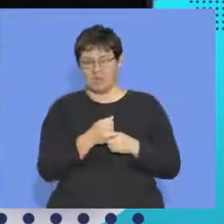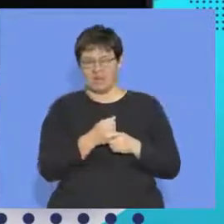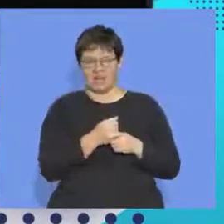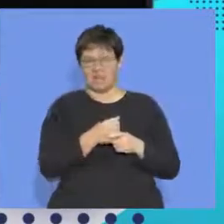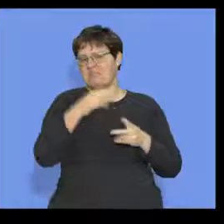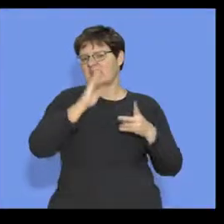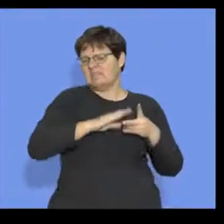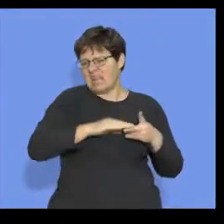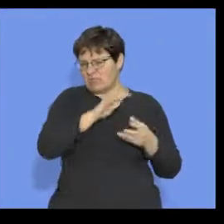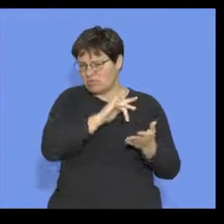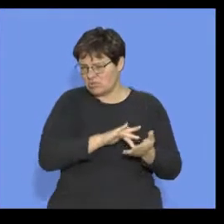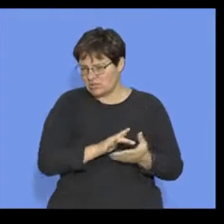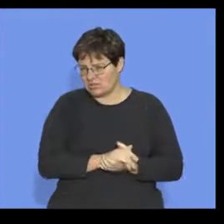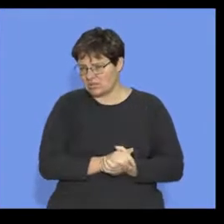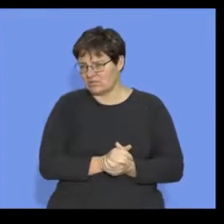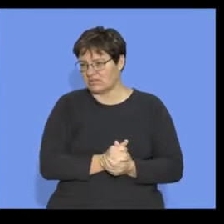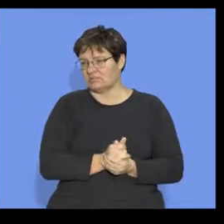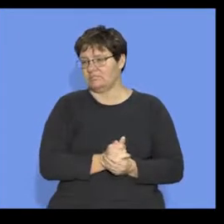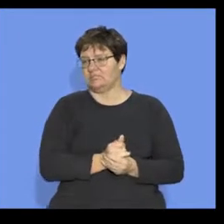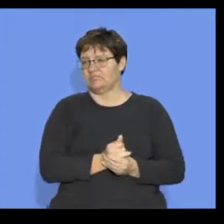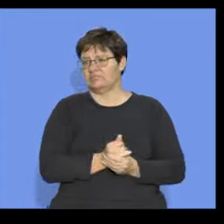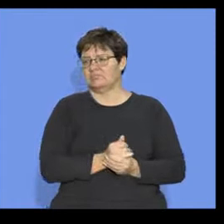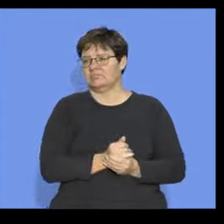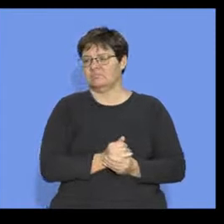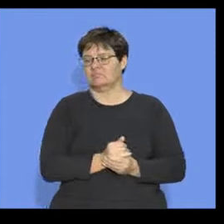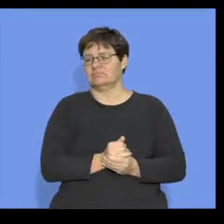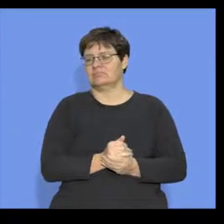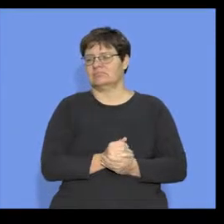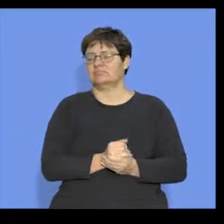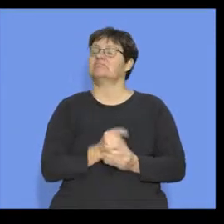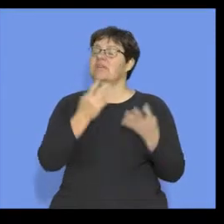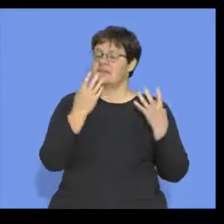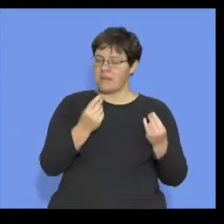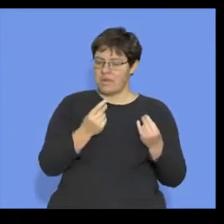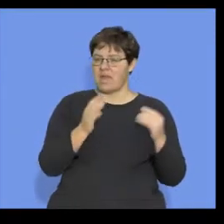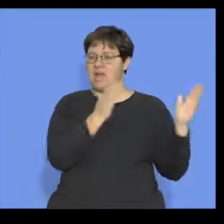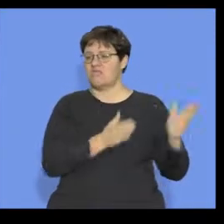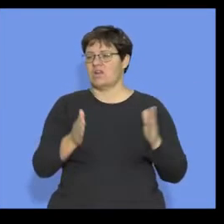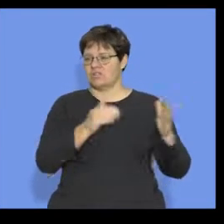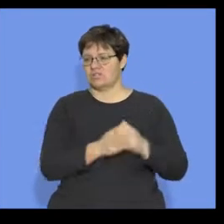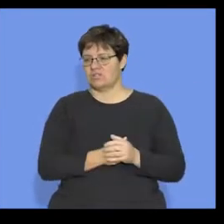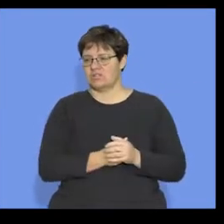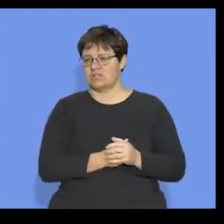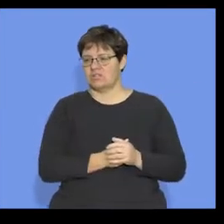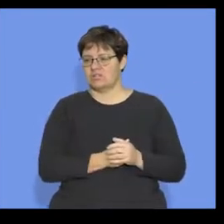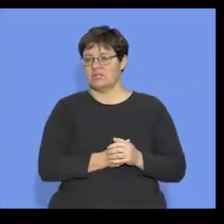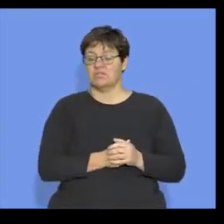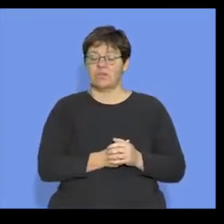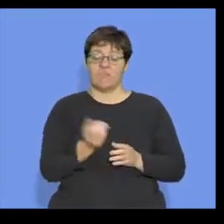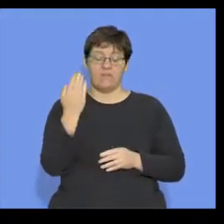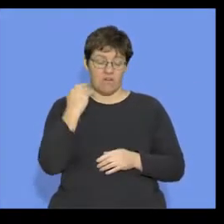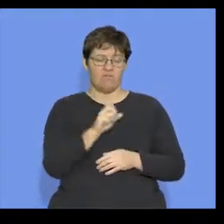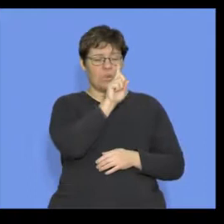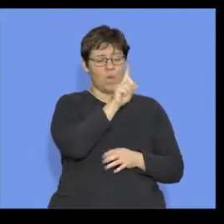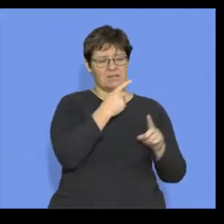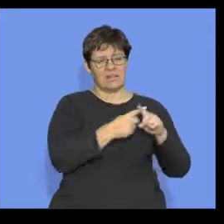position? So if 8 is in the second place, the numbers of arranging, okay, other